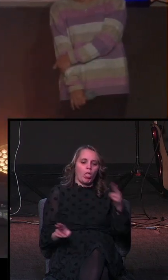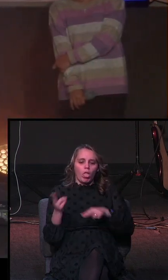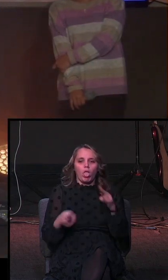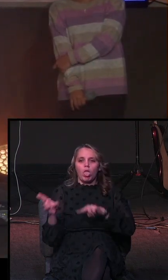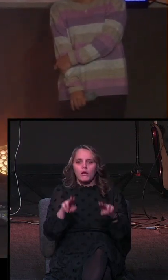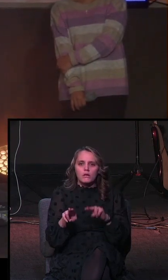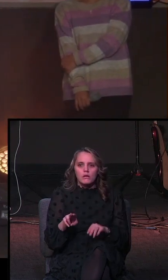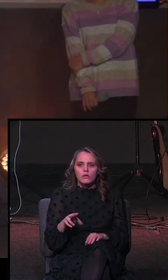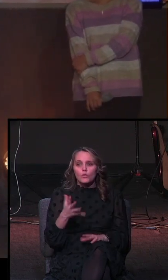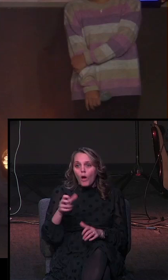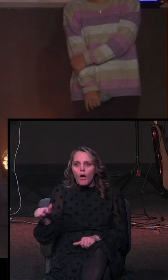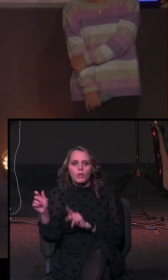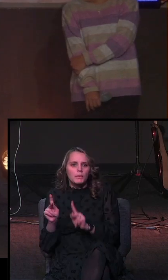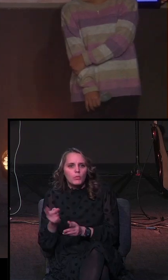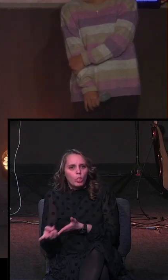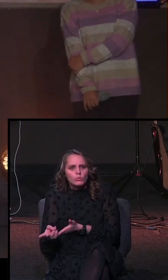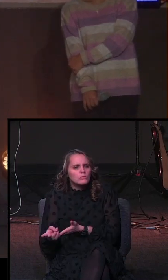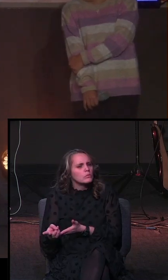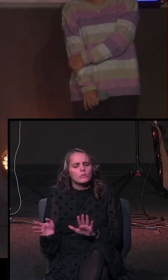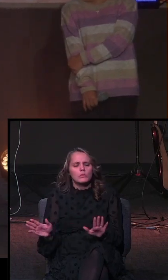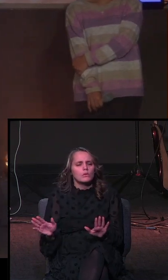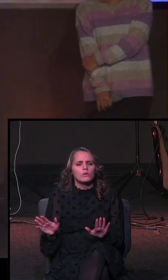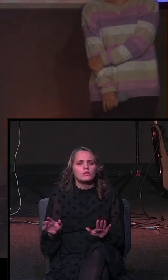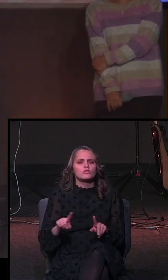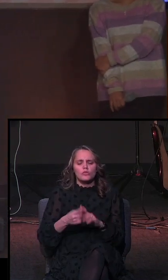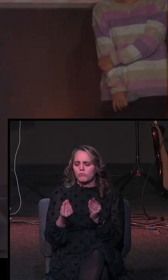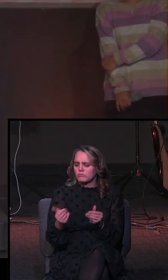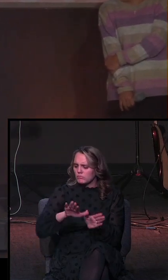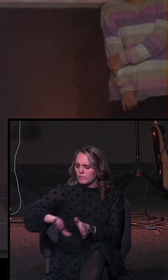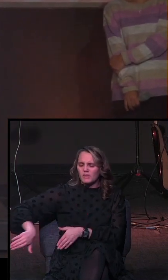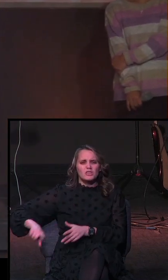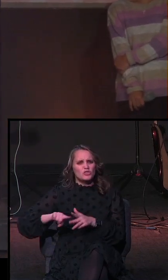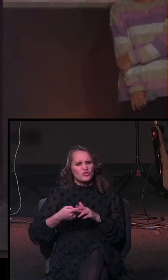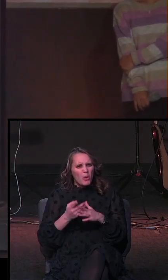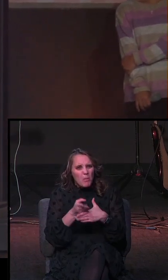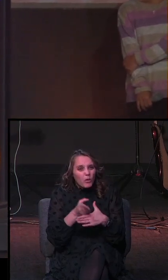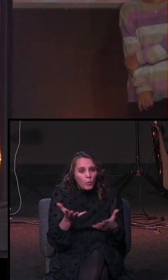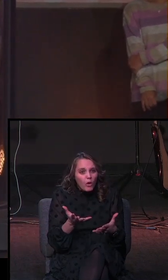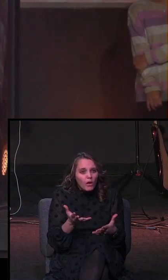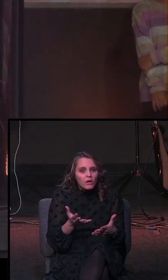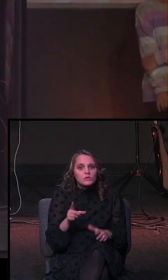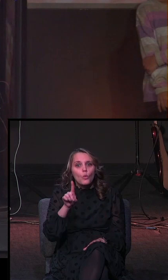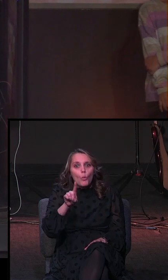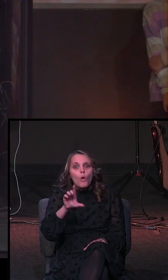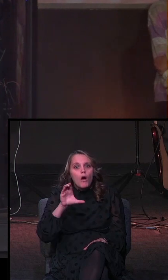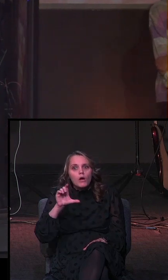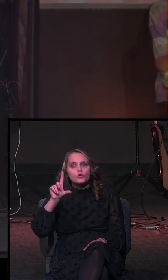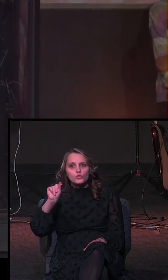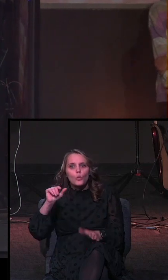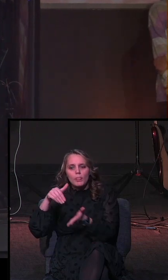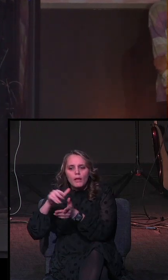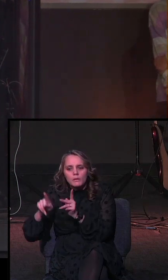for other people to lose. That all that kind of starts to go away, and instead what starts to bother you is the fact that there are 120,000 people